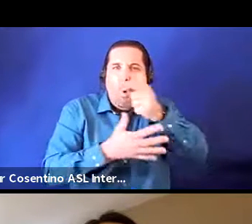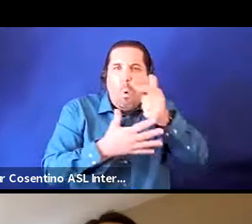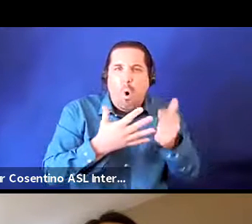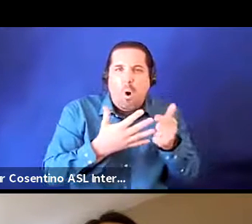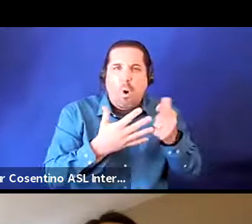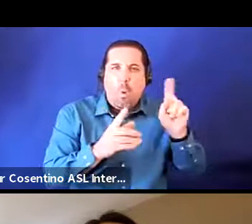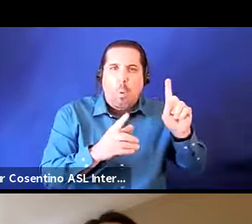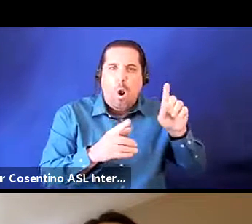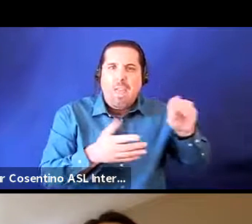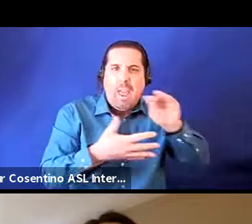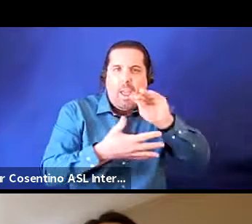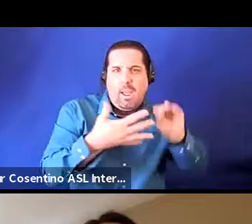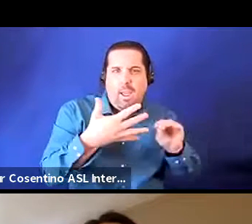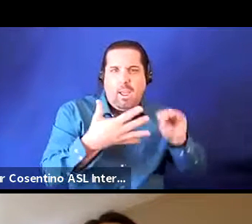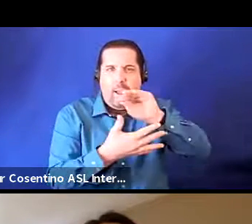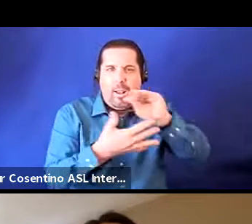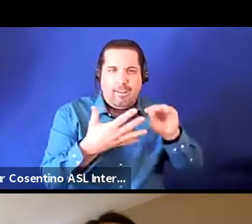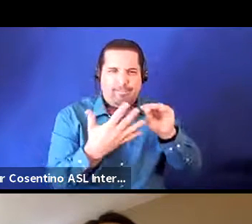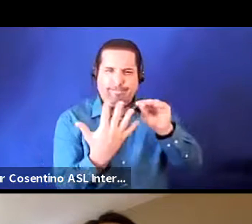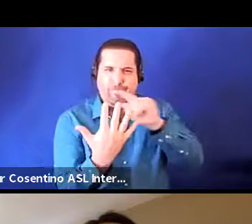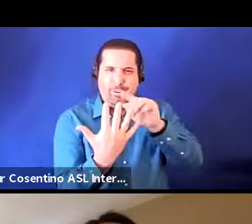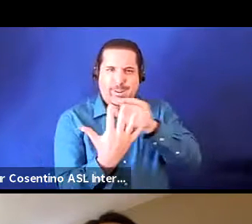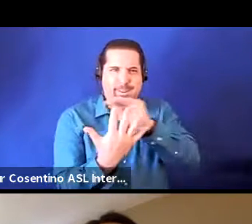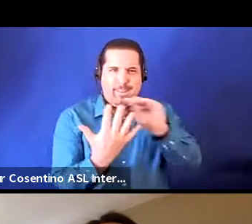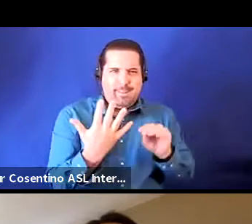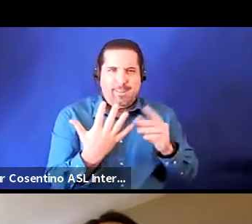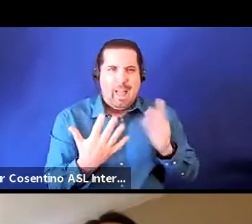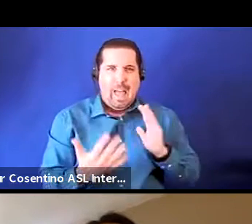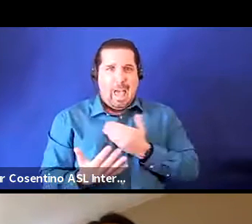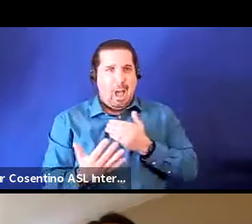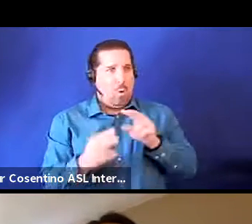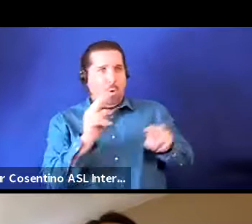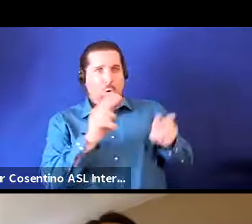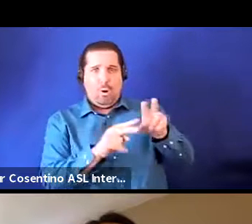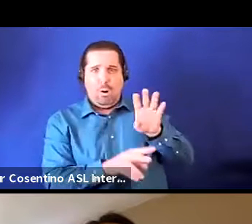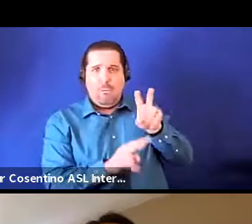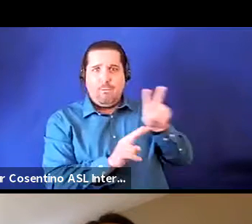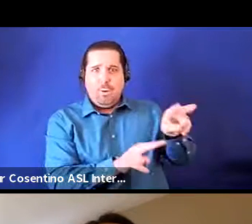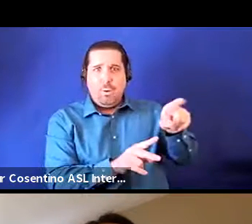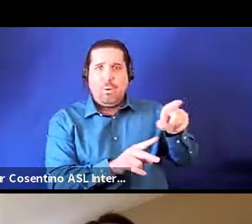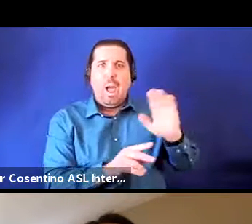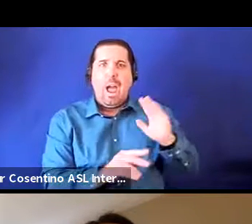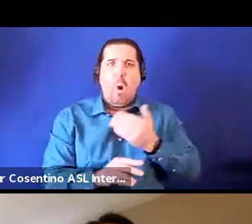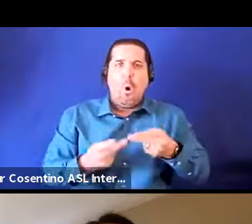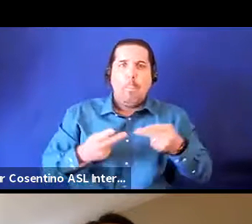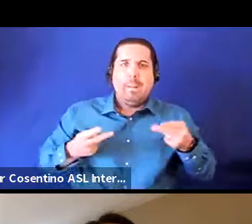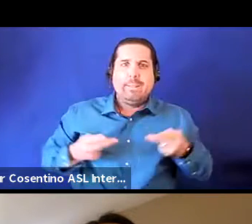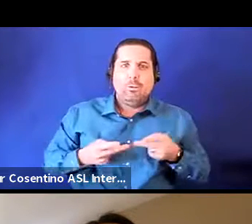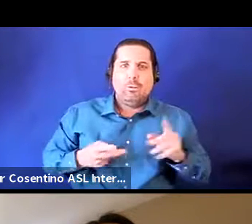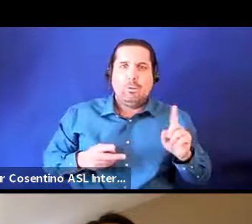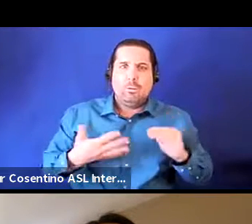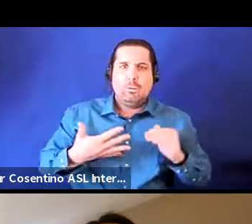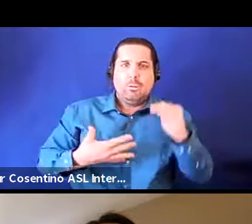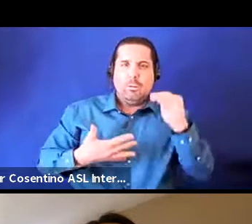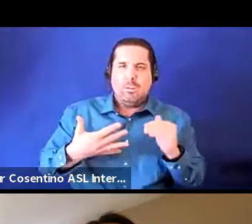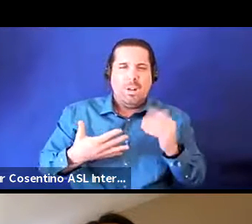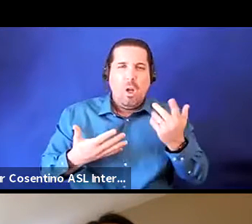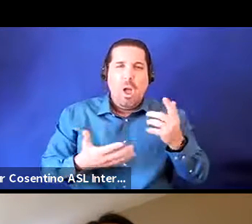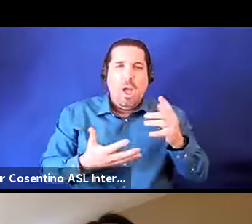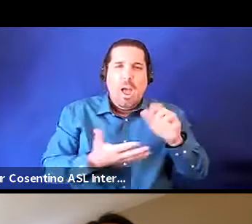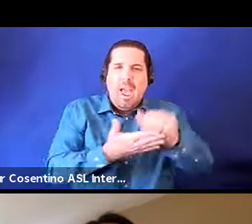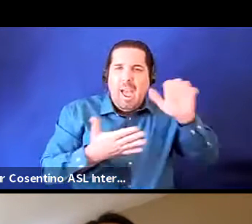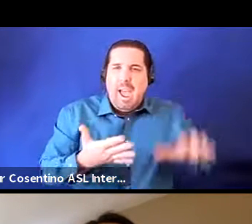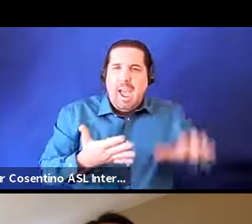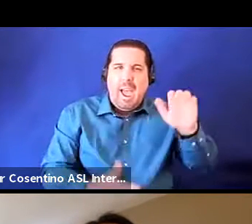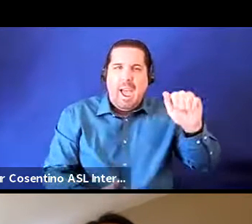going to do about our positioning within that racial order? And therefore, the question is, what does an abolitionist politics look